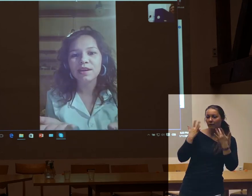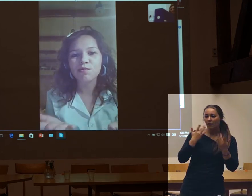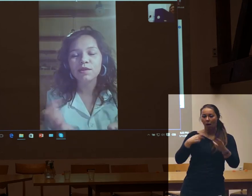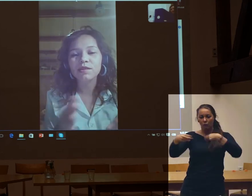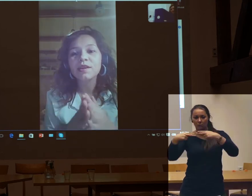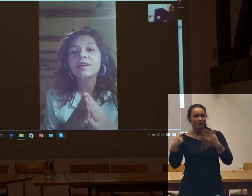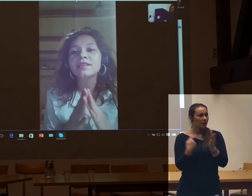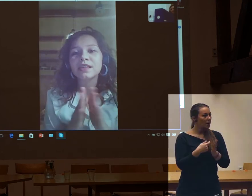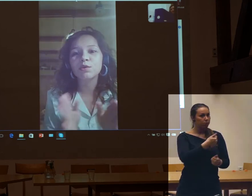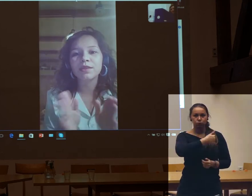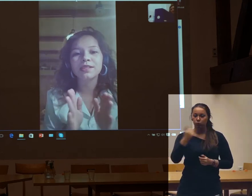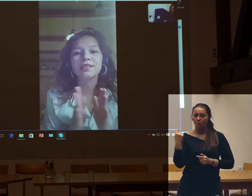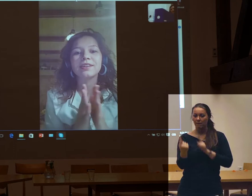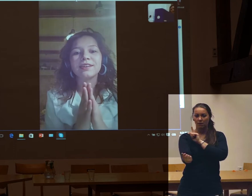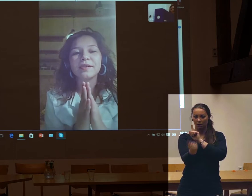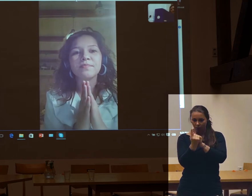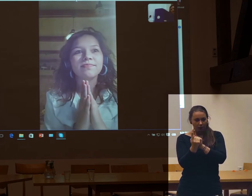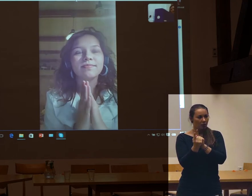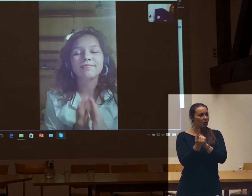with someone, deal with this